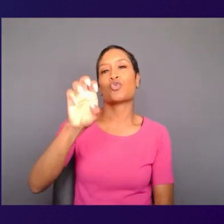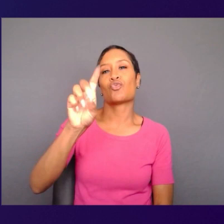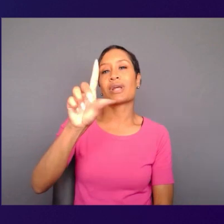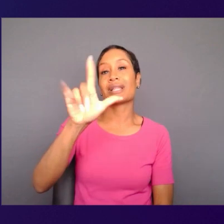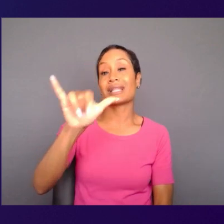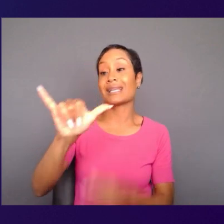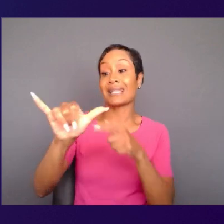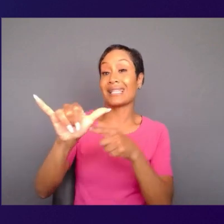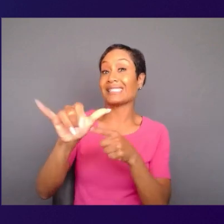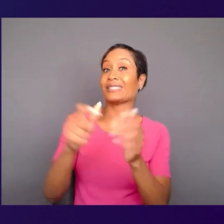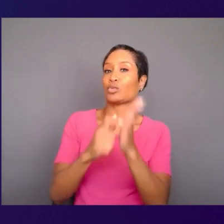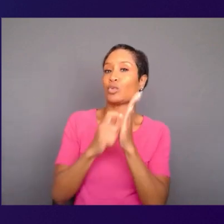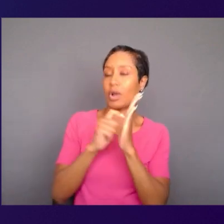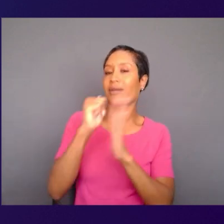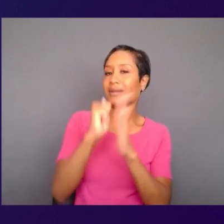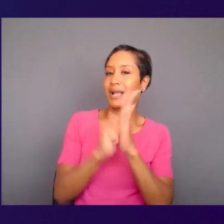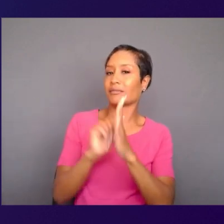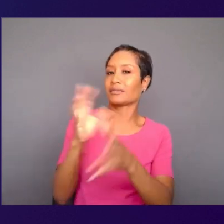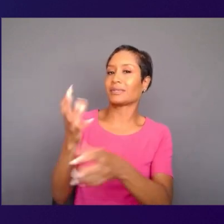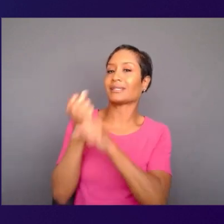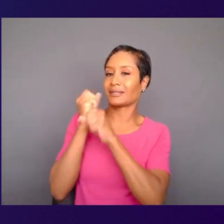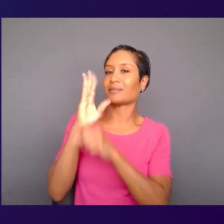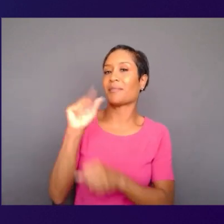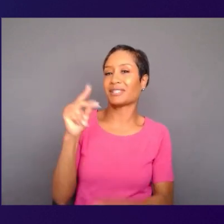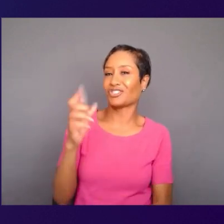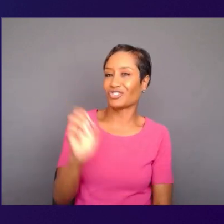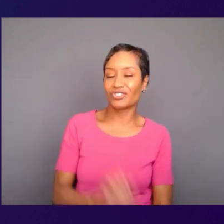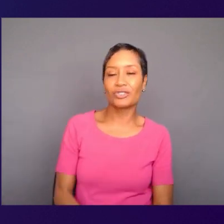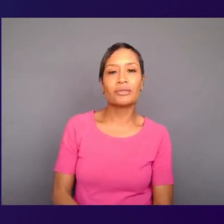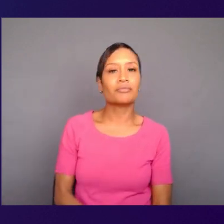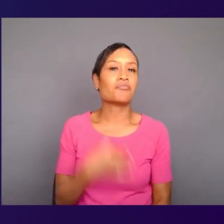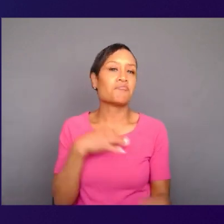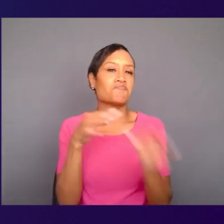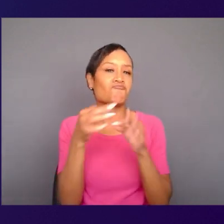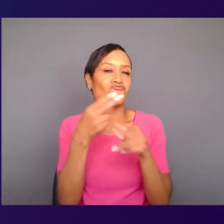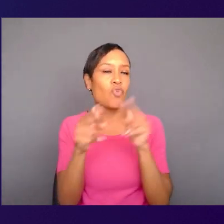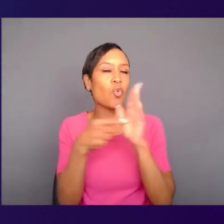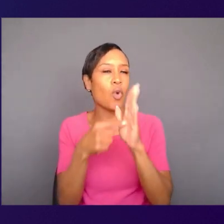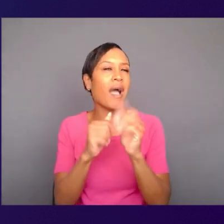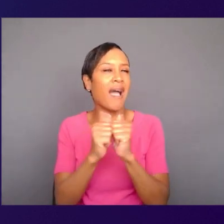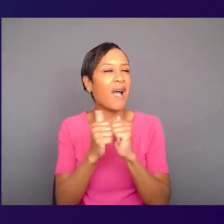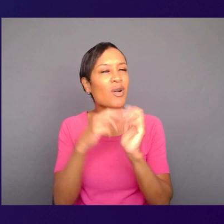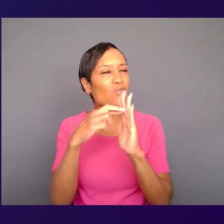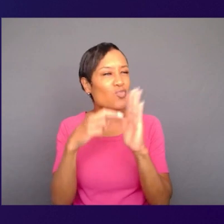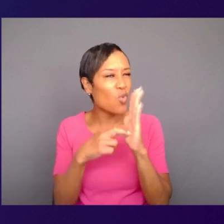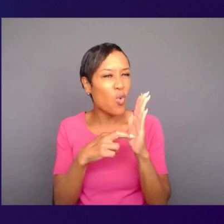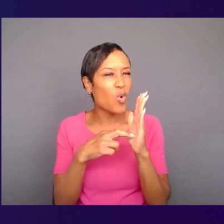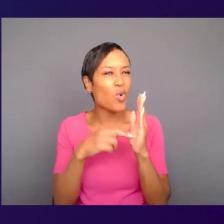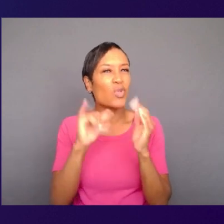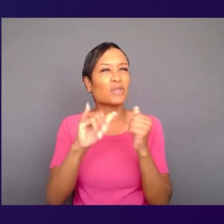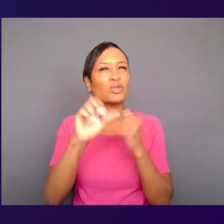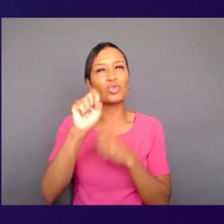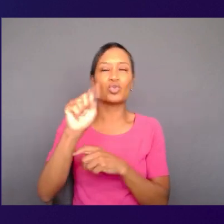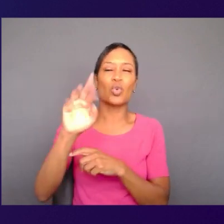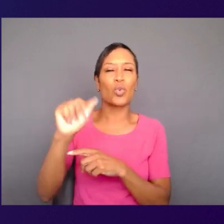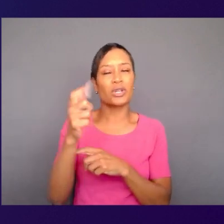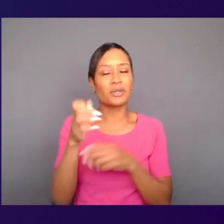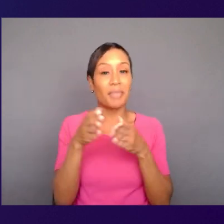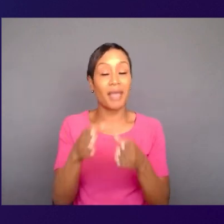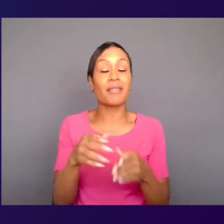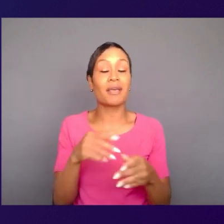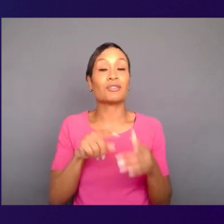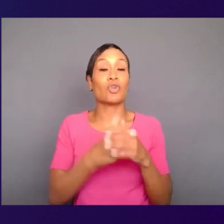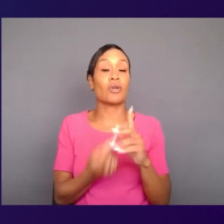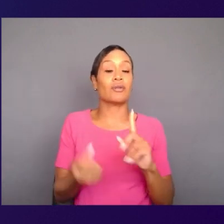claim your badge. So let's go to a short demo on how to enroll in one of the storage paths. And we'll start at the catalog of the knowledge